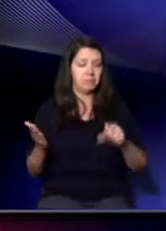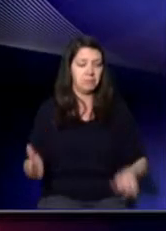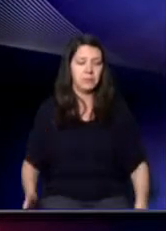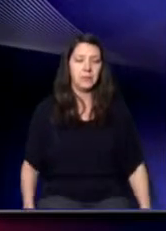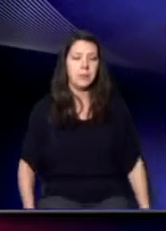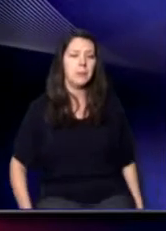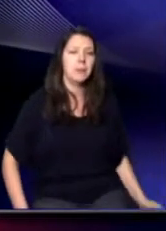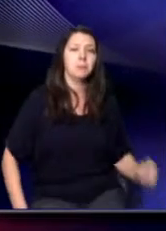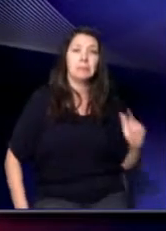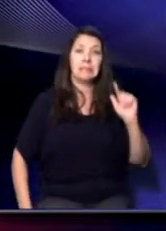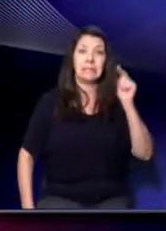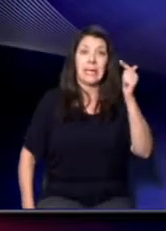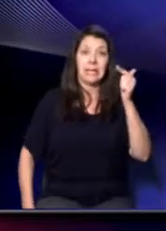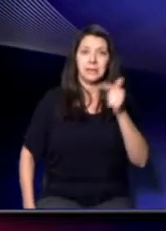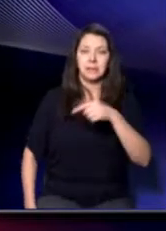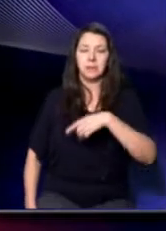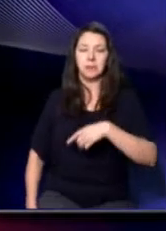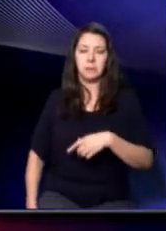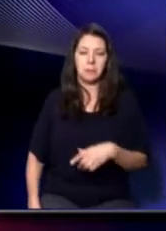I second.